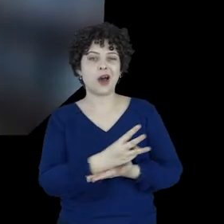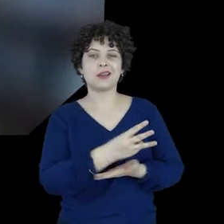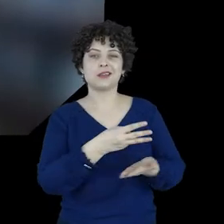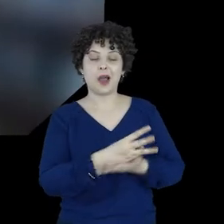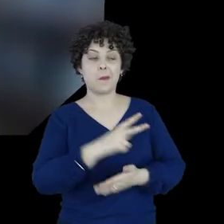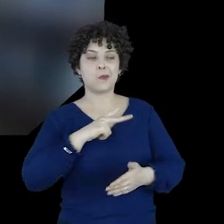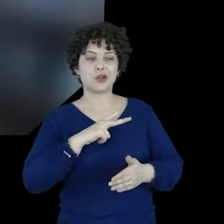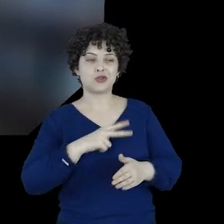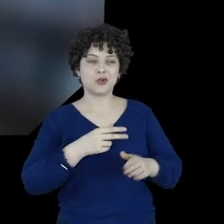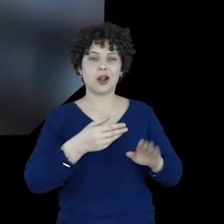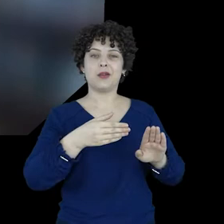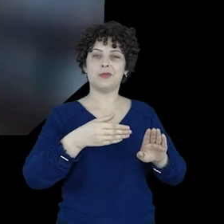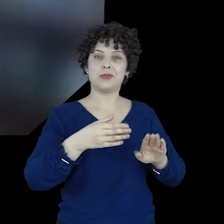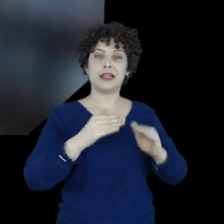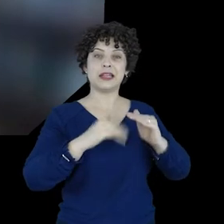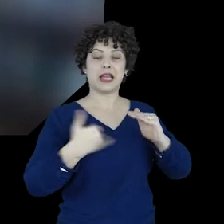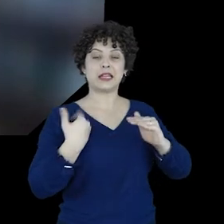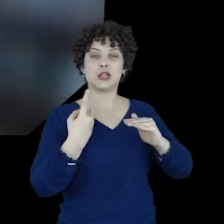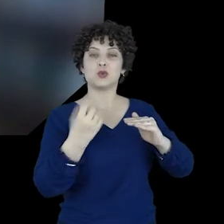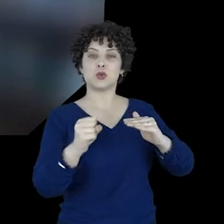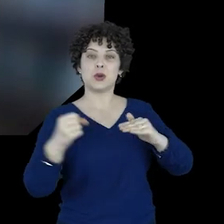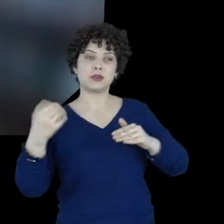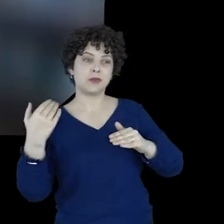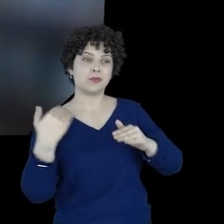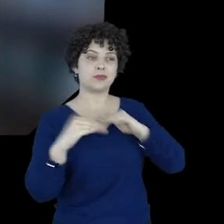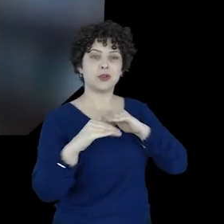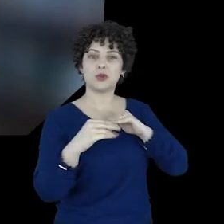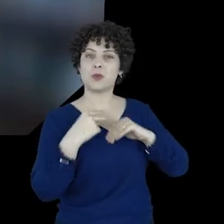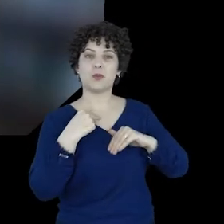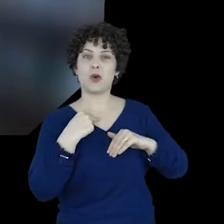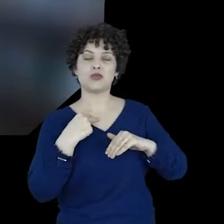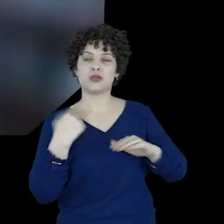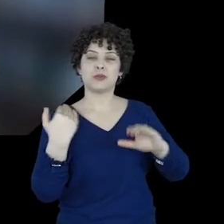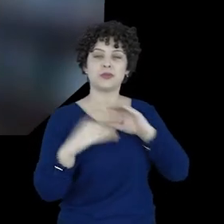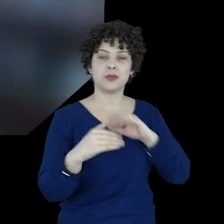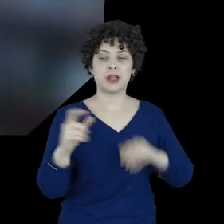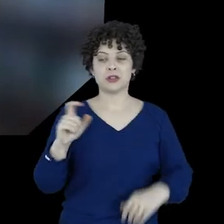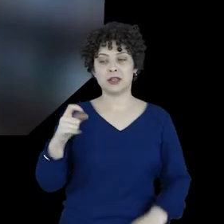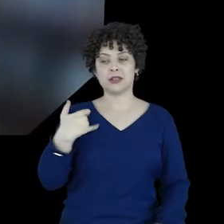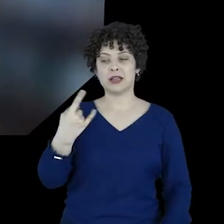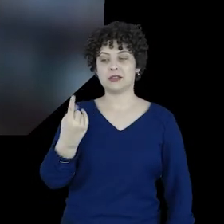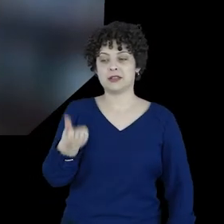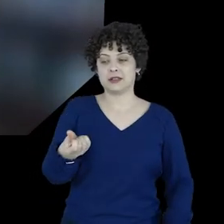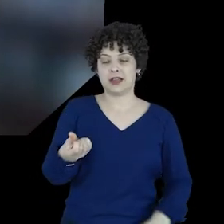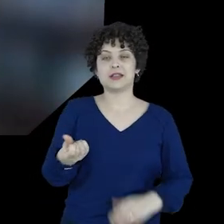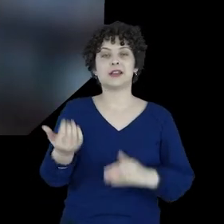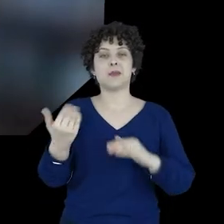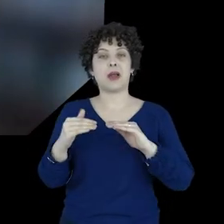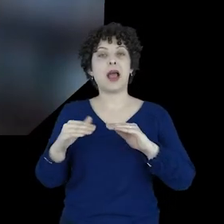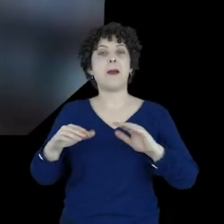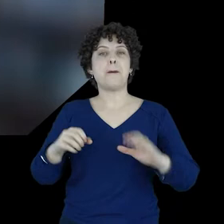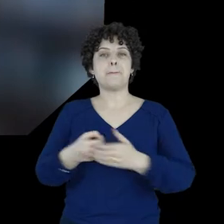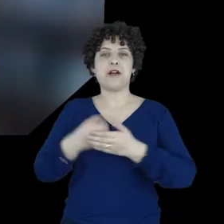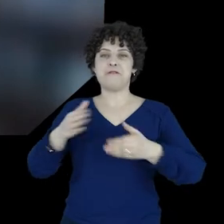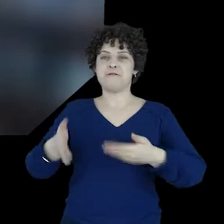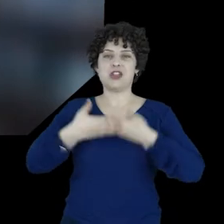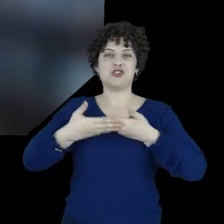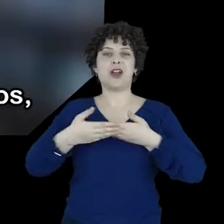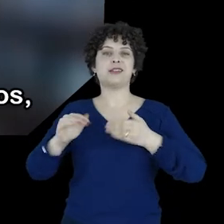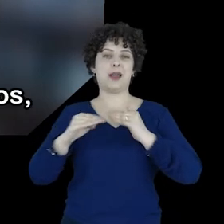messages to under 18s. TikTok users under the age of 16 will have their accounts set to private by